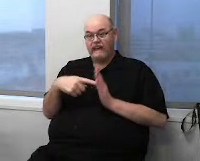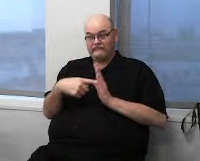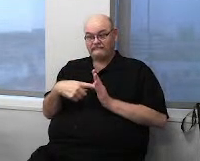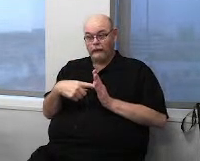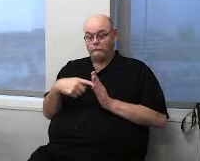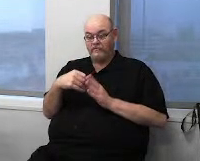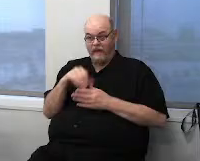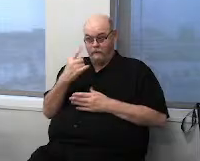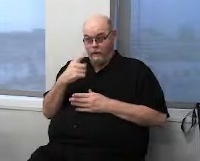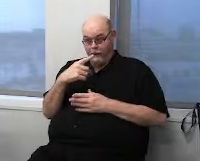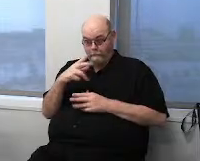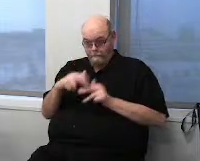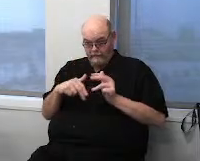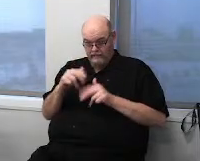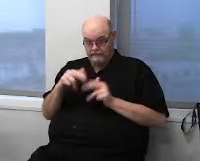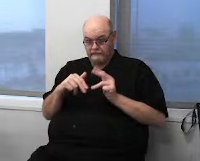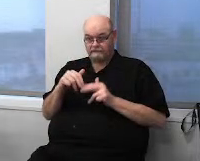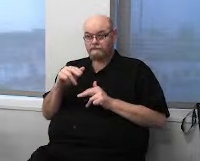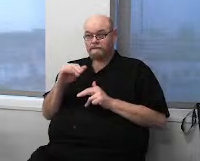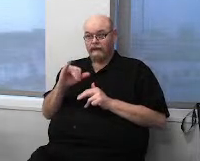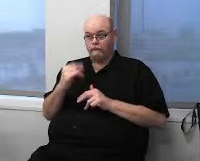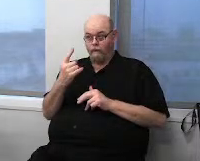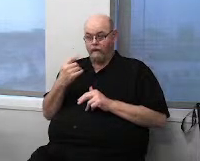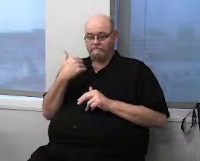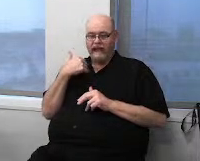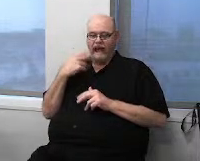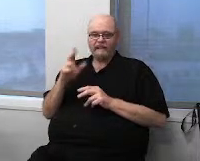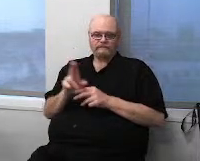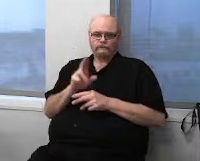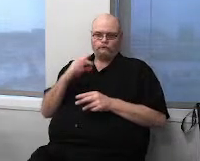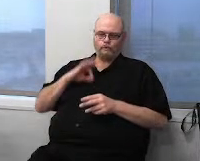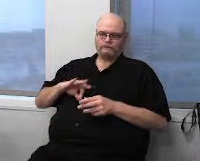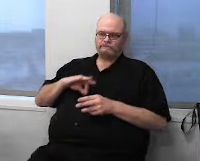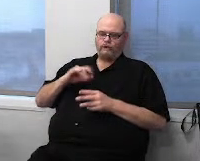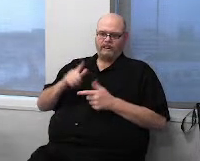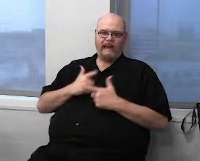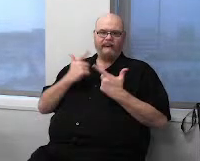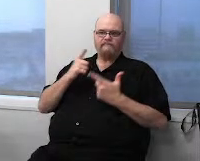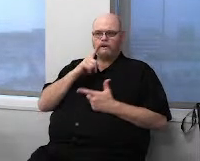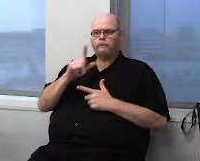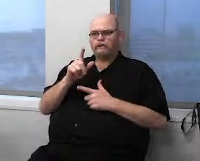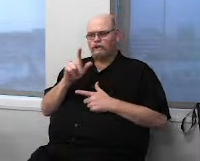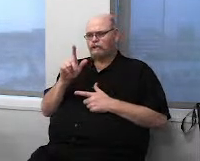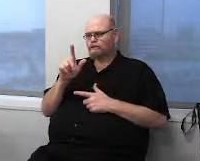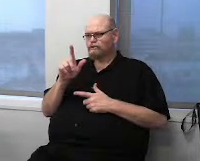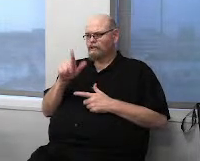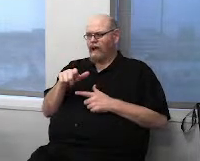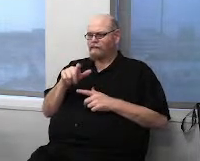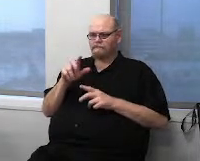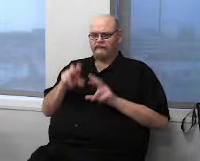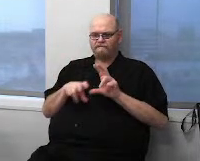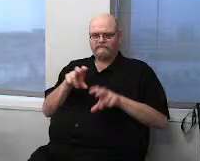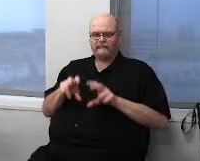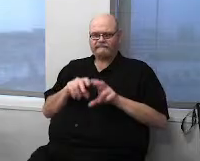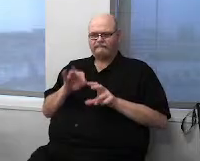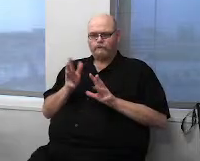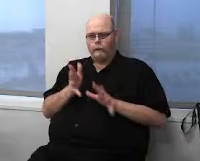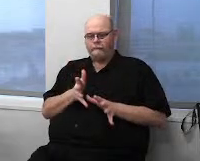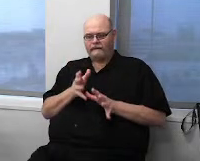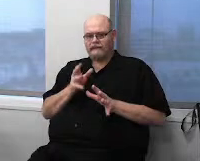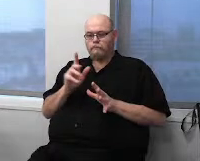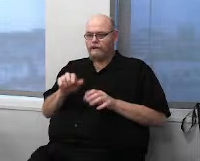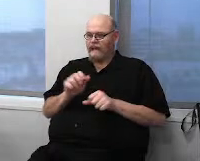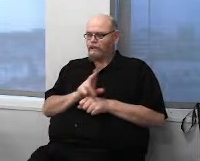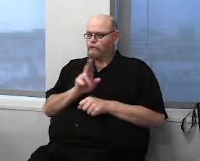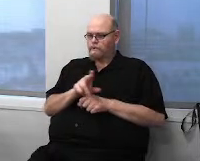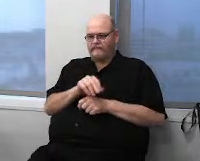building example that I gave you, it has useful life. We should put in the project, and we should invest dollars in projects that,